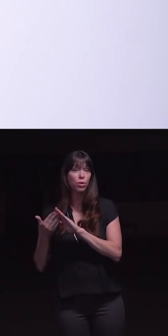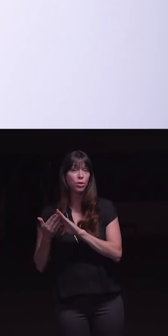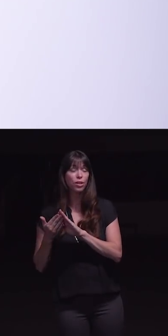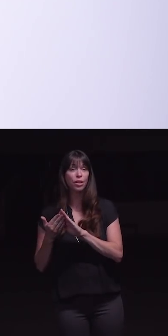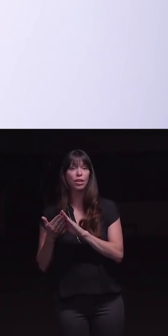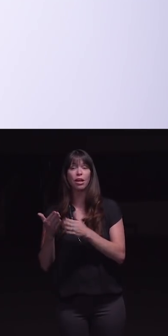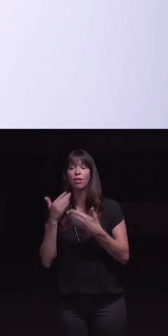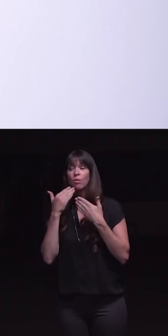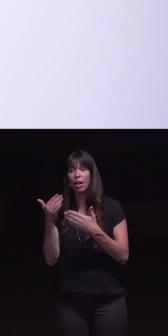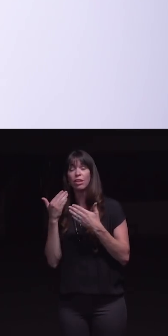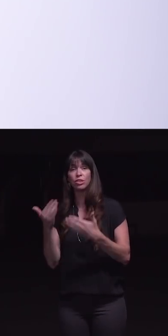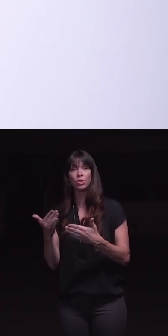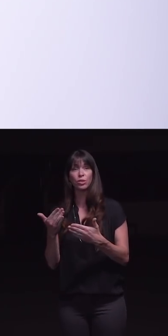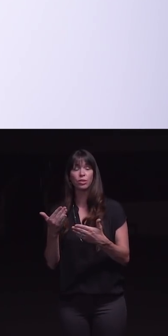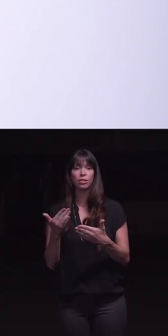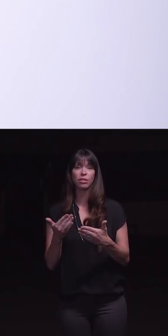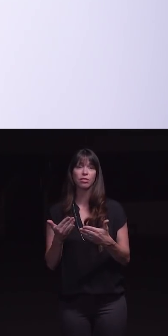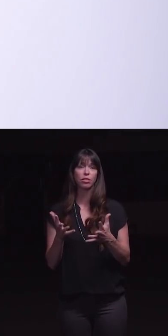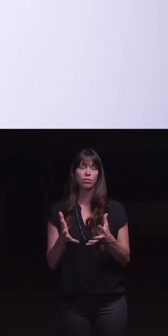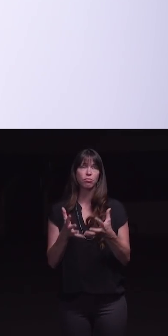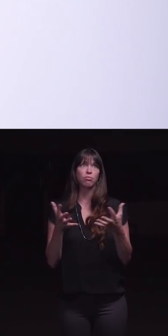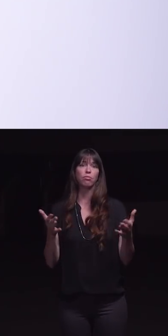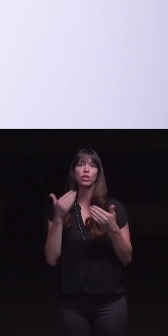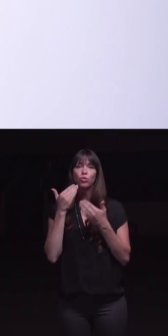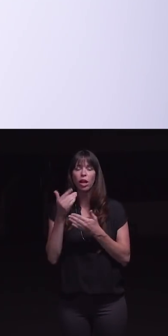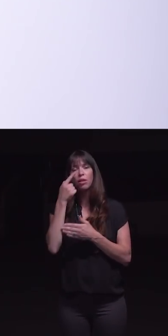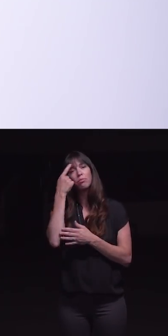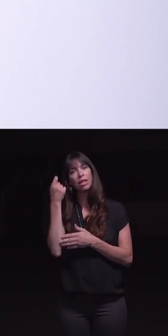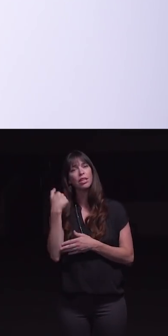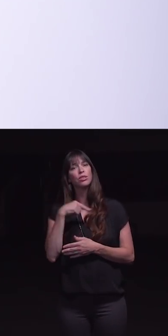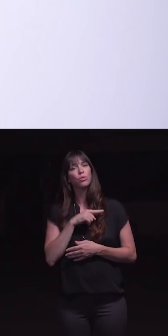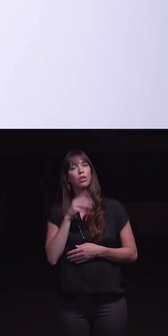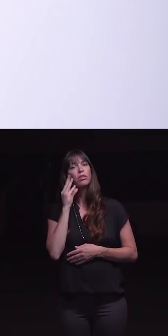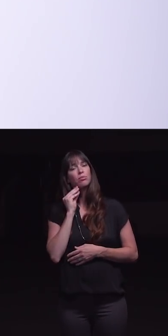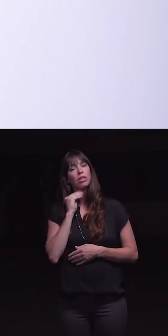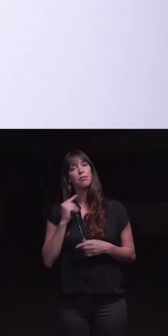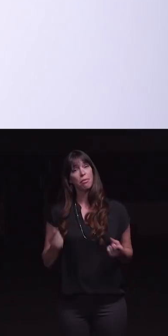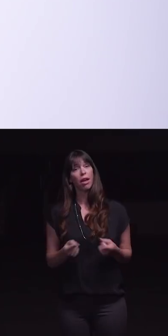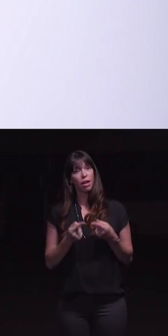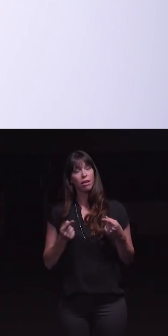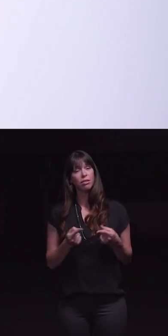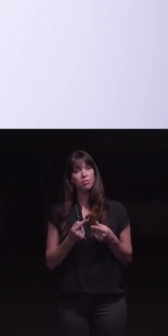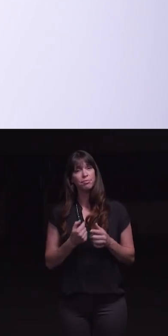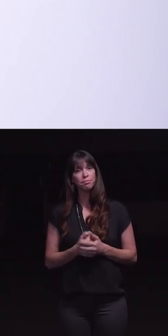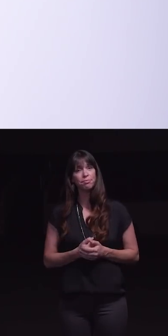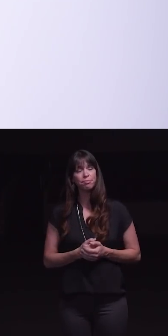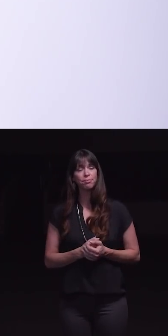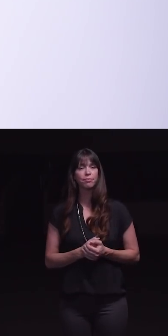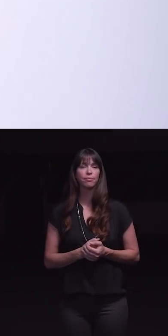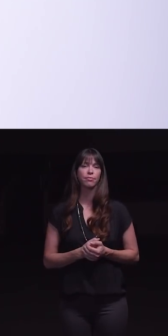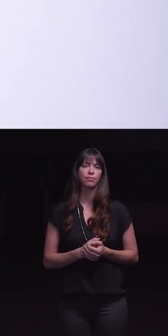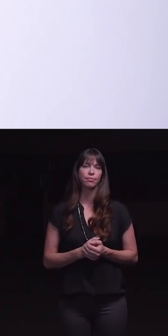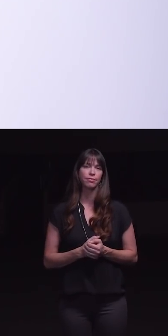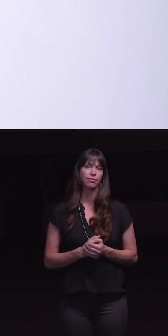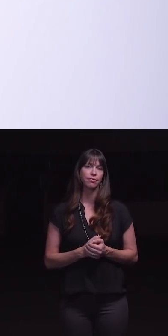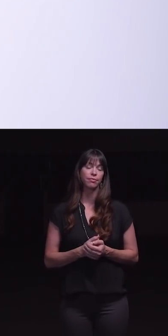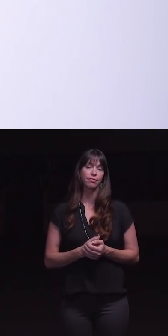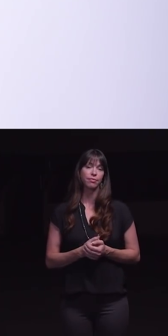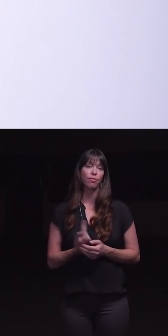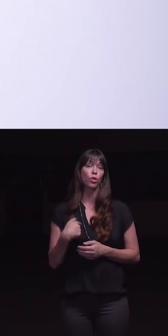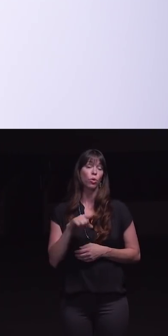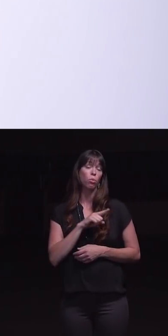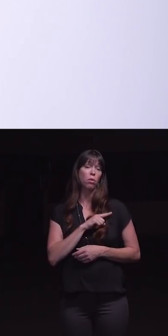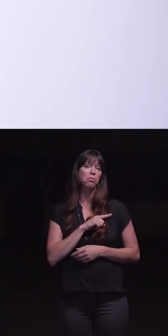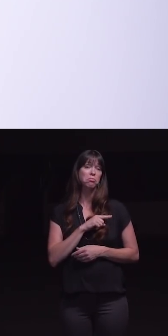Our gratitude is heightened because of the pain that we're experiencing. And it's not just that we are